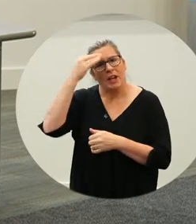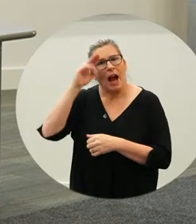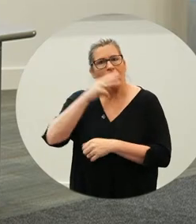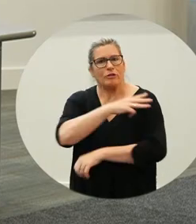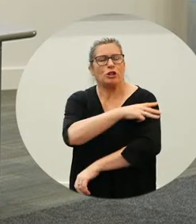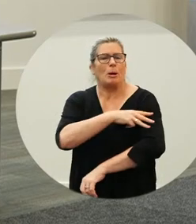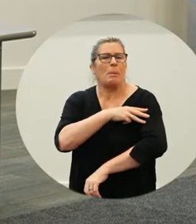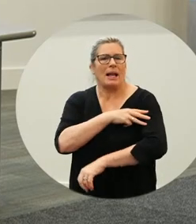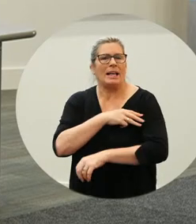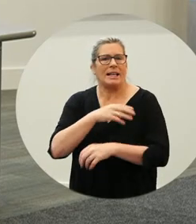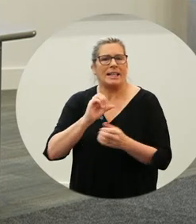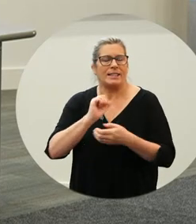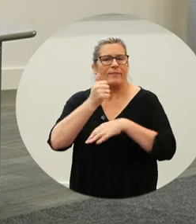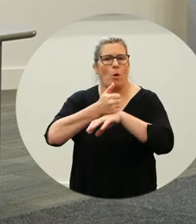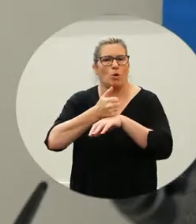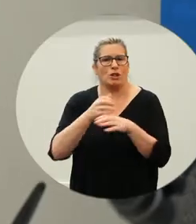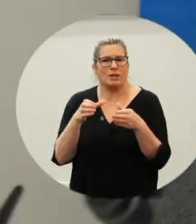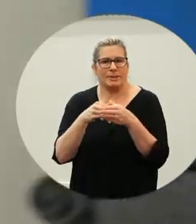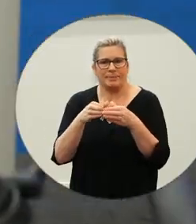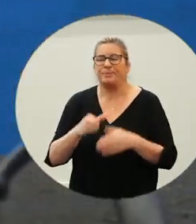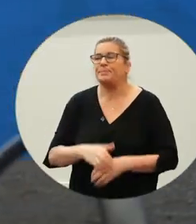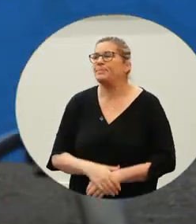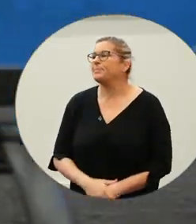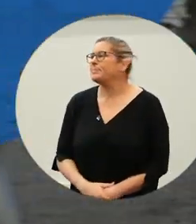welcome Conor Brady. Thanks, Conor.